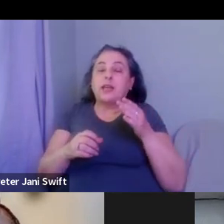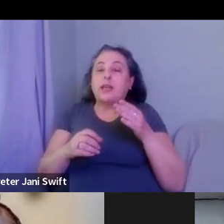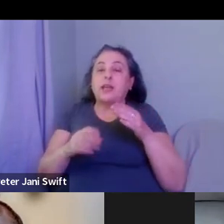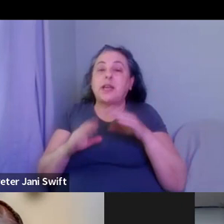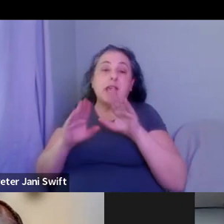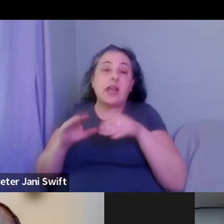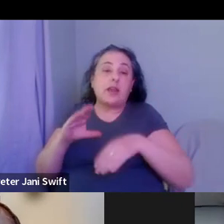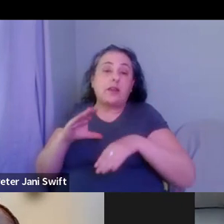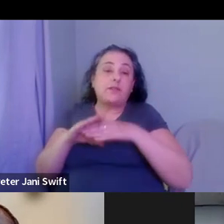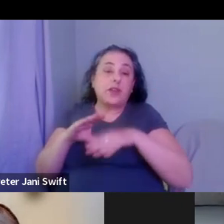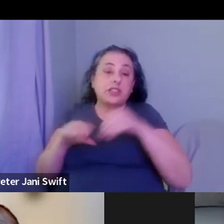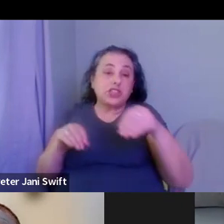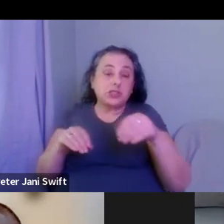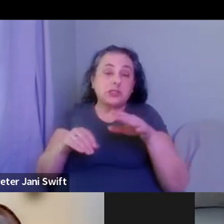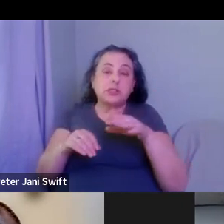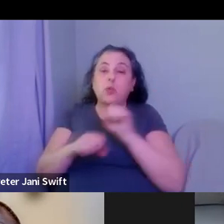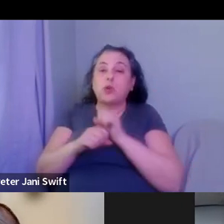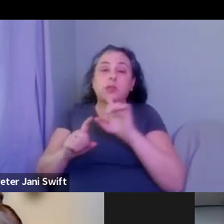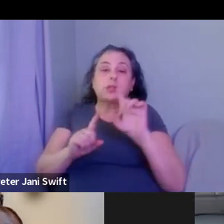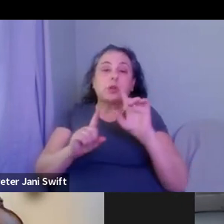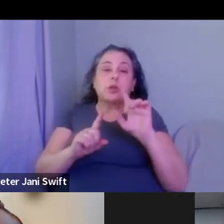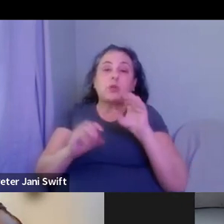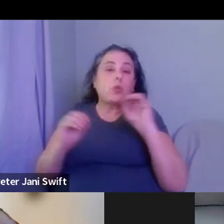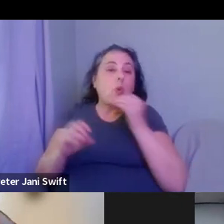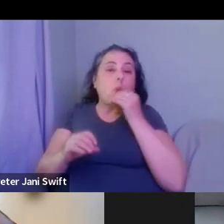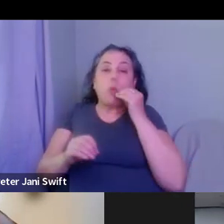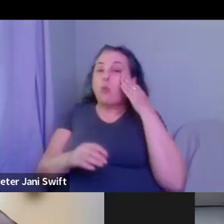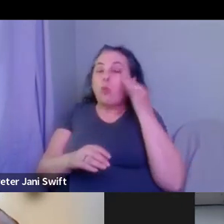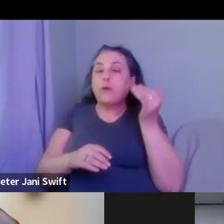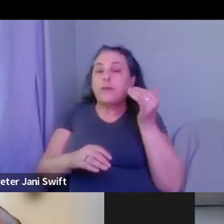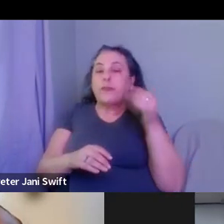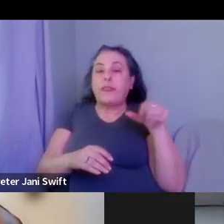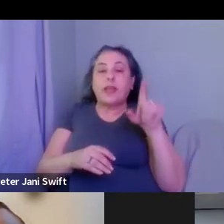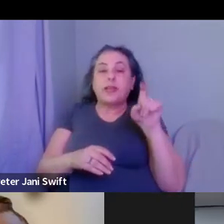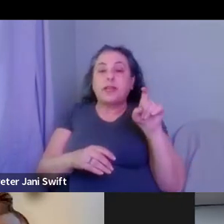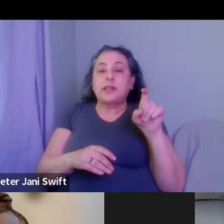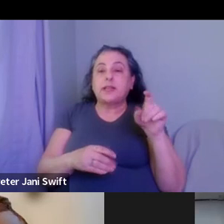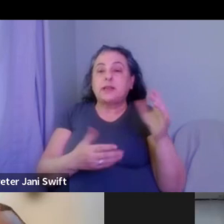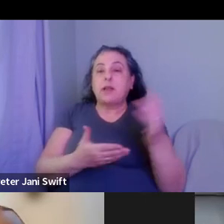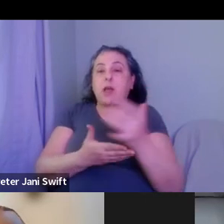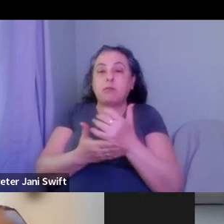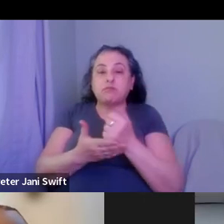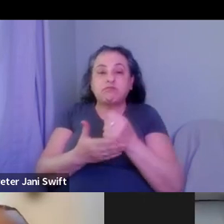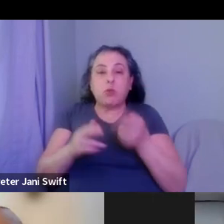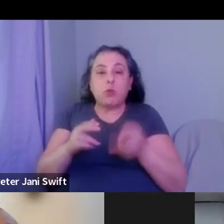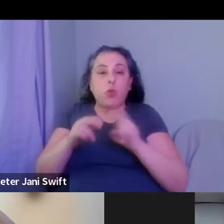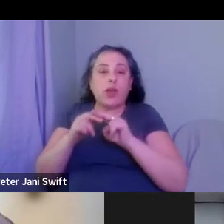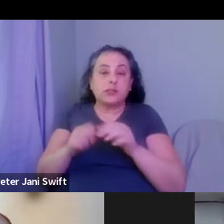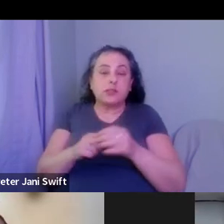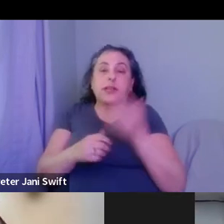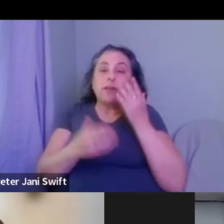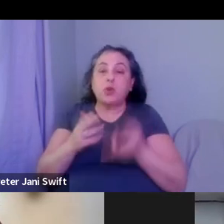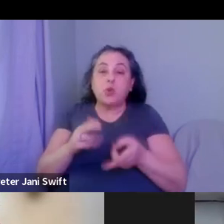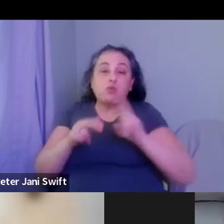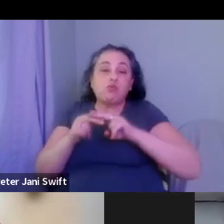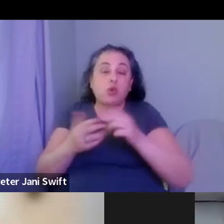work every day. Workers are going homeless just because they need their wages raised. So if you raise wages